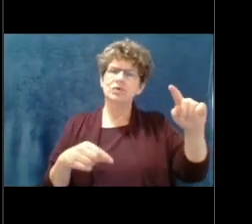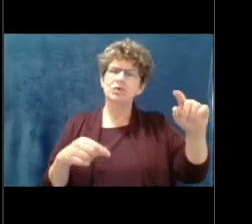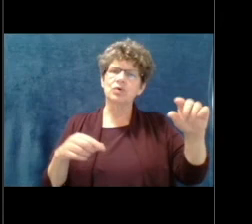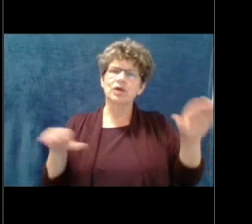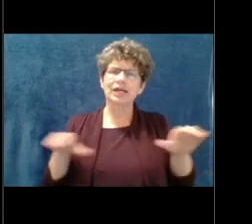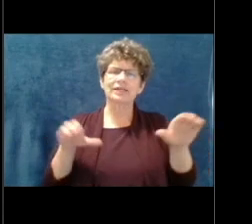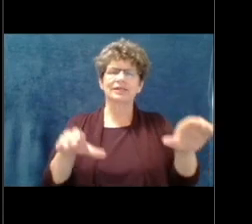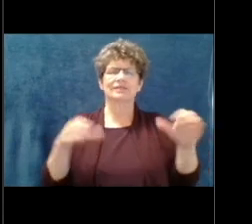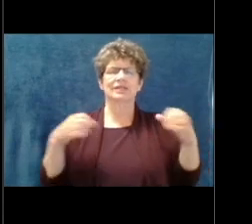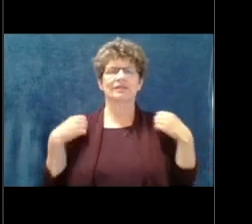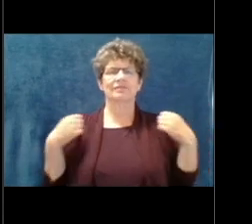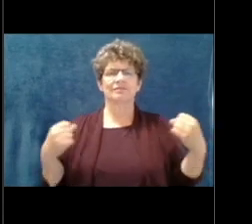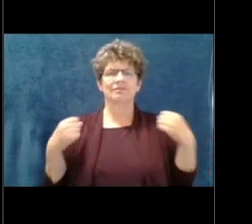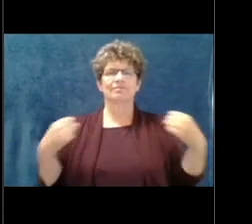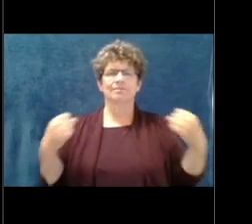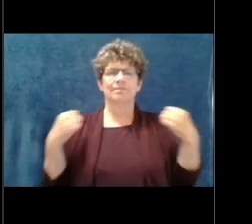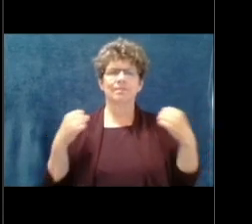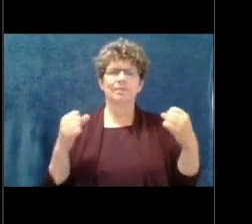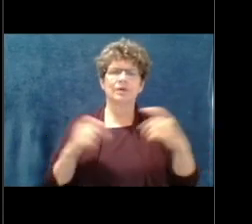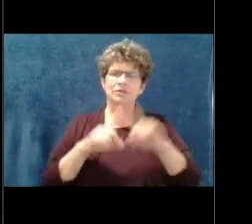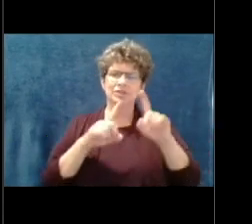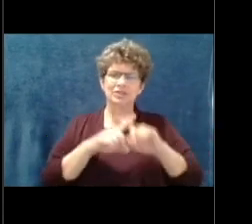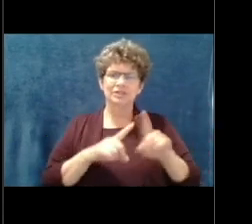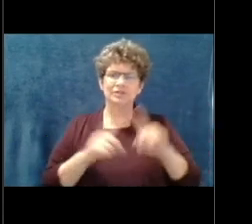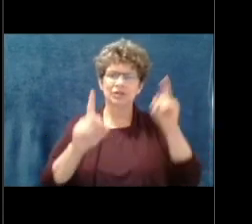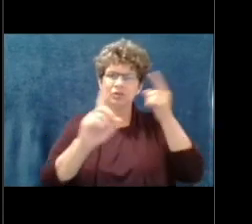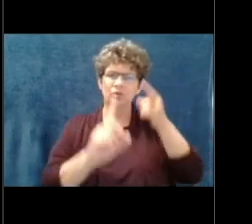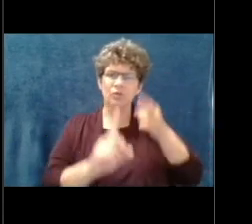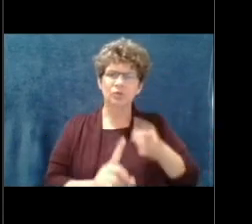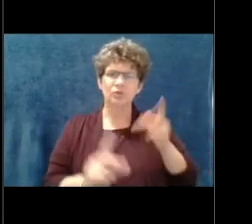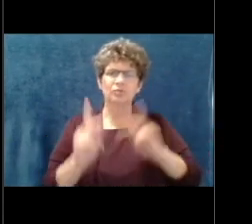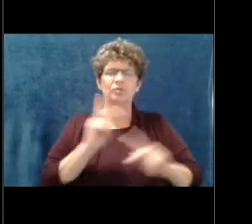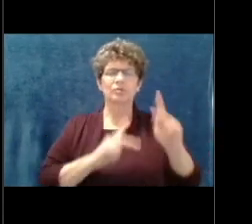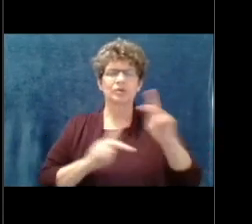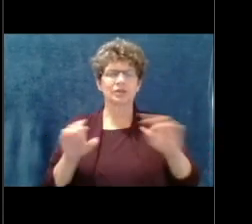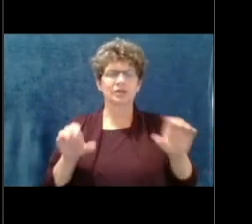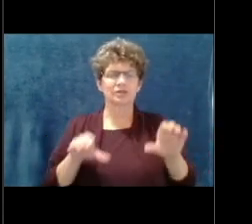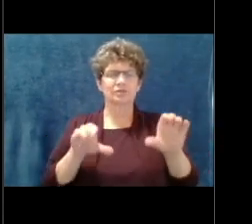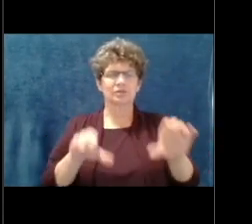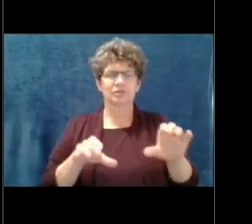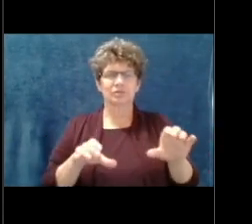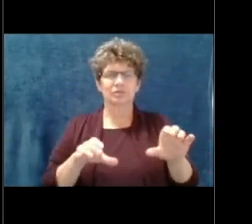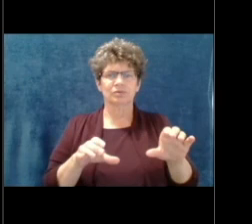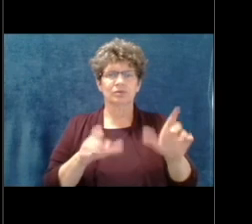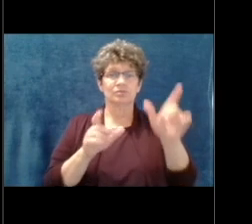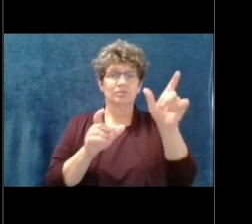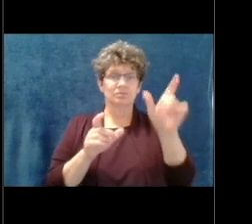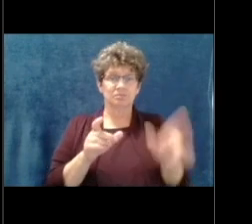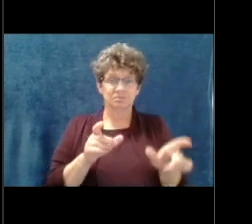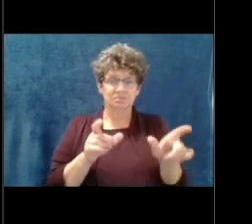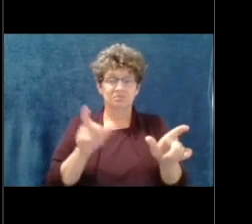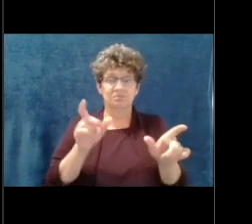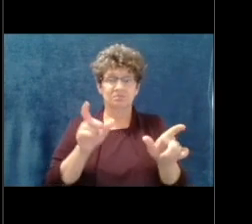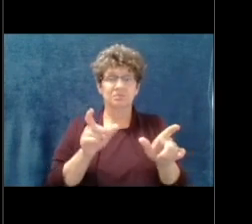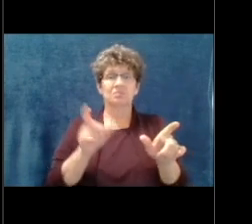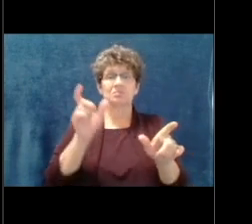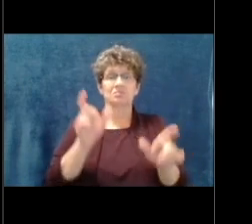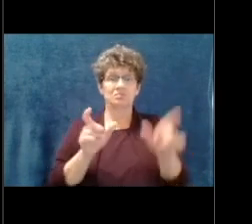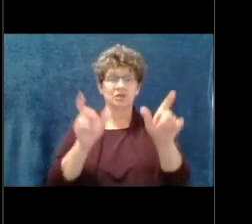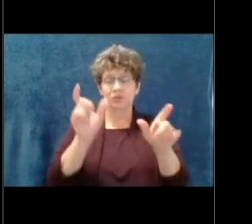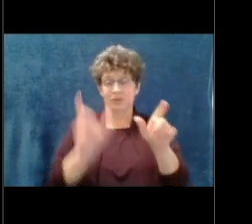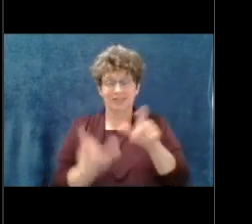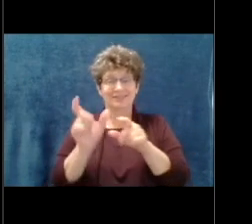types of exercise goals that people can make. And again, beside it is the paper version, which I'm hoping will also get sent out to you folks, so you can have access to